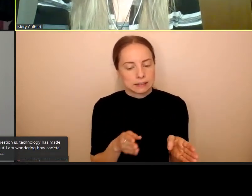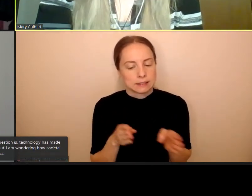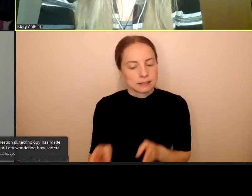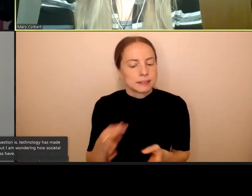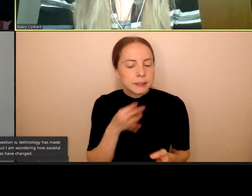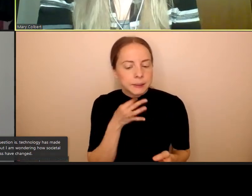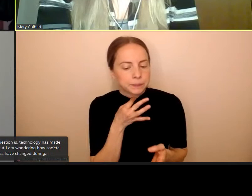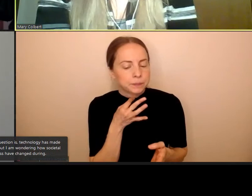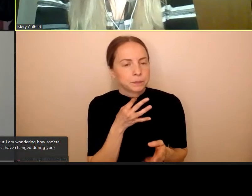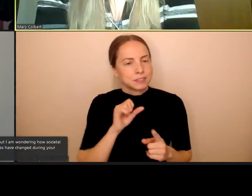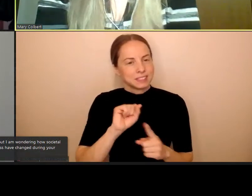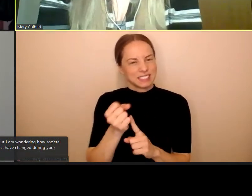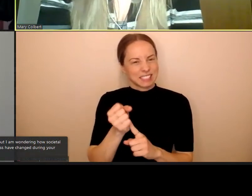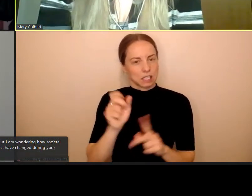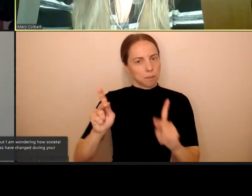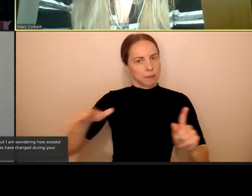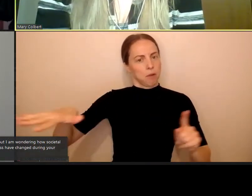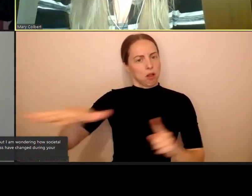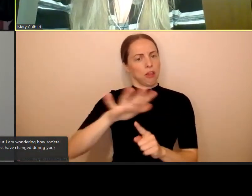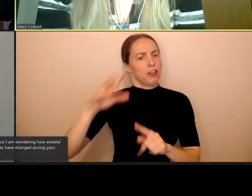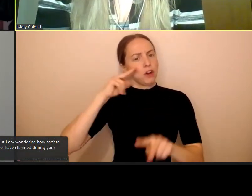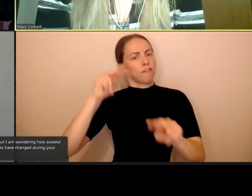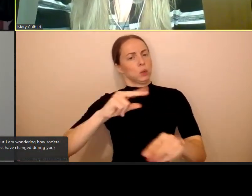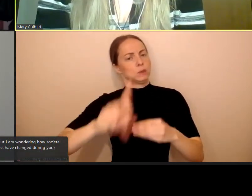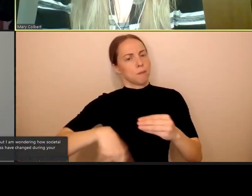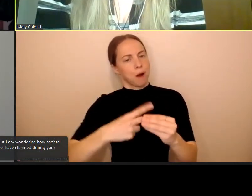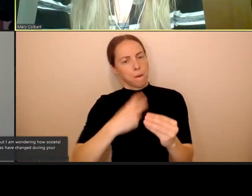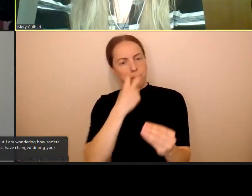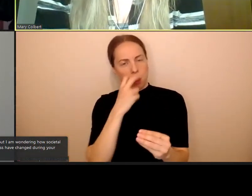have changed during your lifetime.